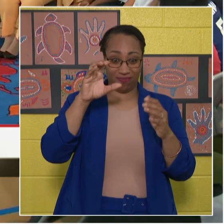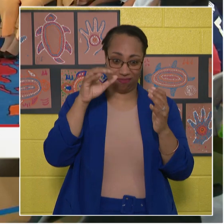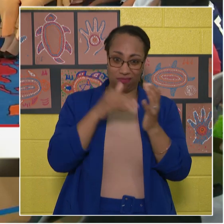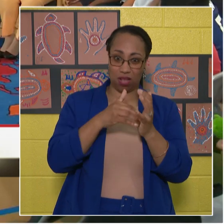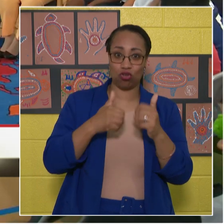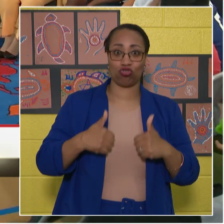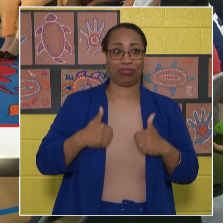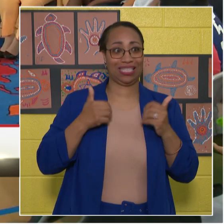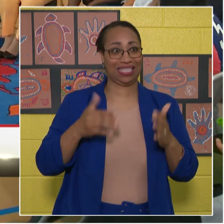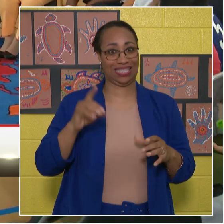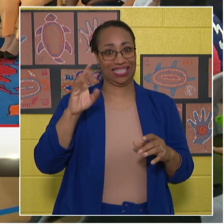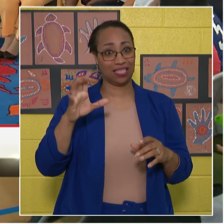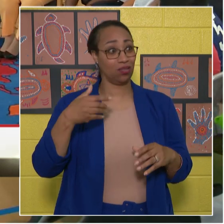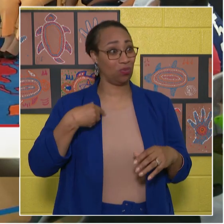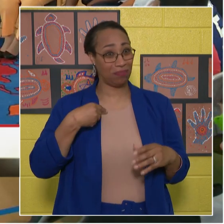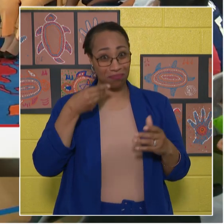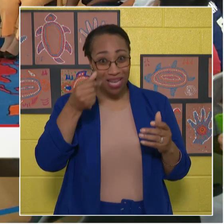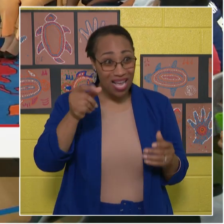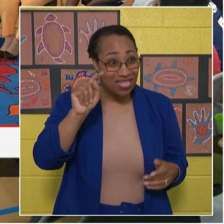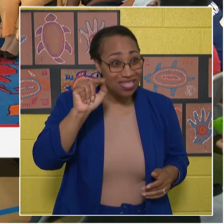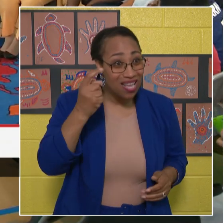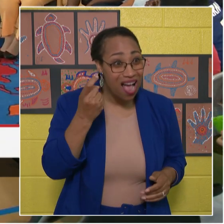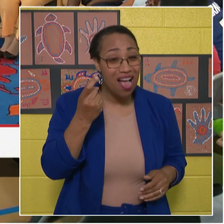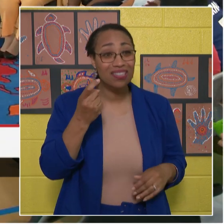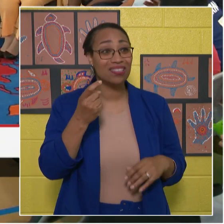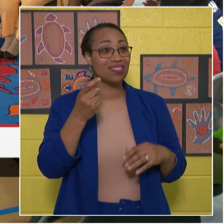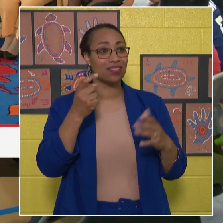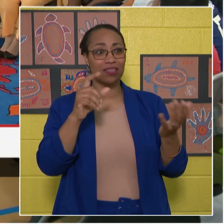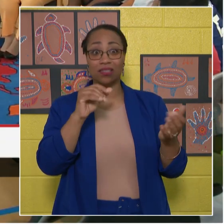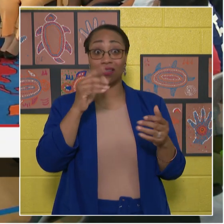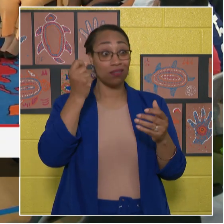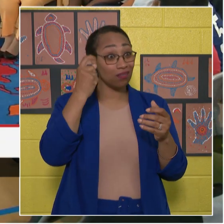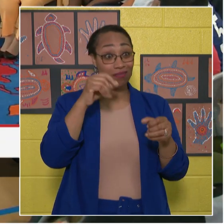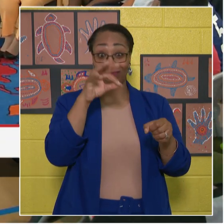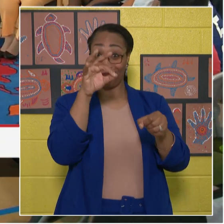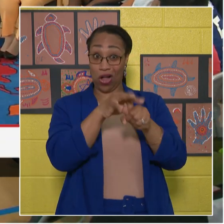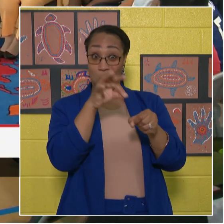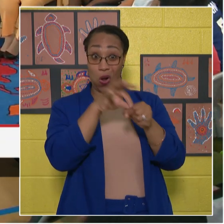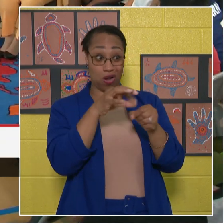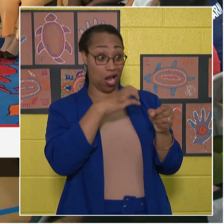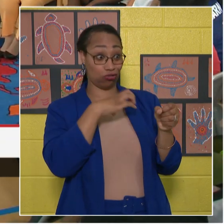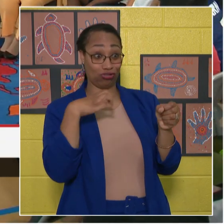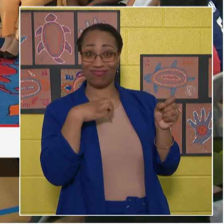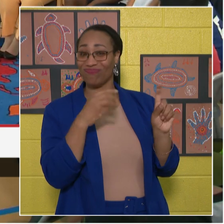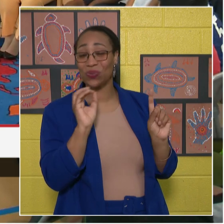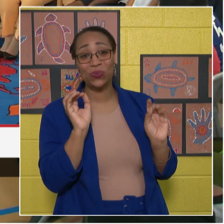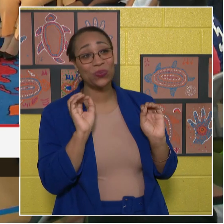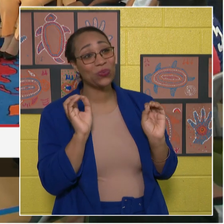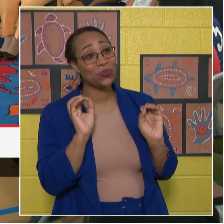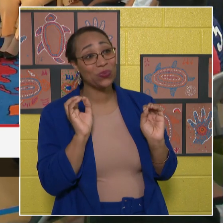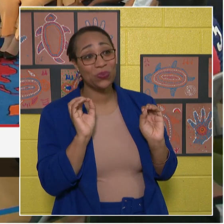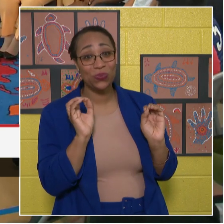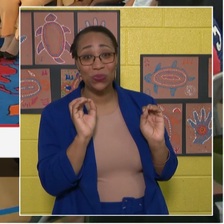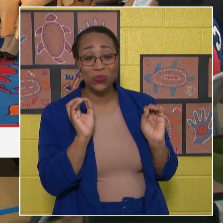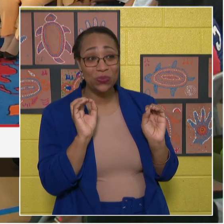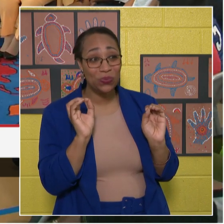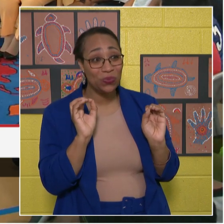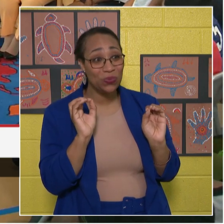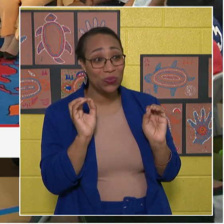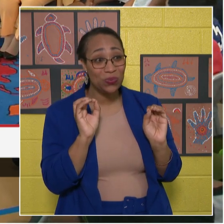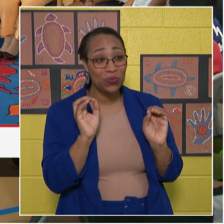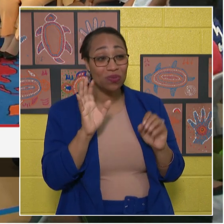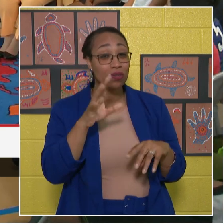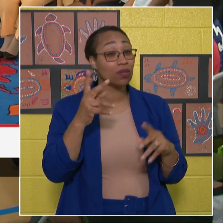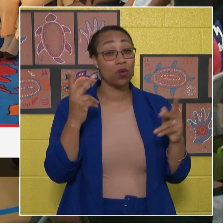taxes, but we don't have a vote in Congress. And more than that, we are